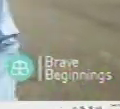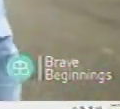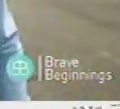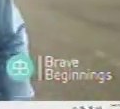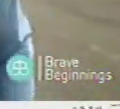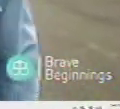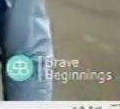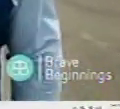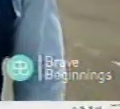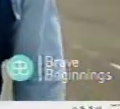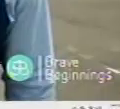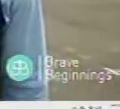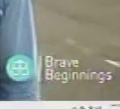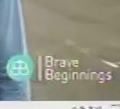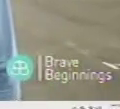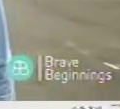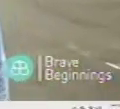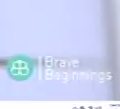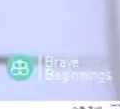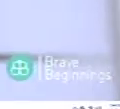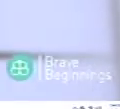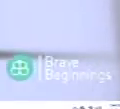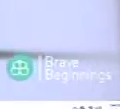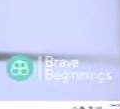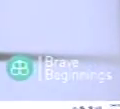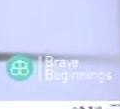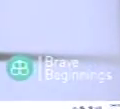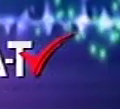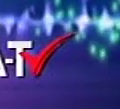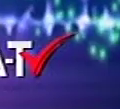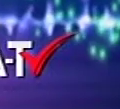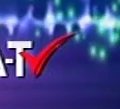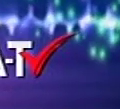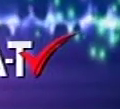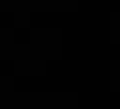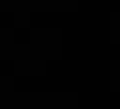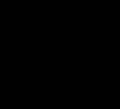cool is her office she helps save Little Lives nearly half